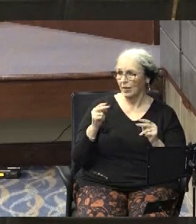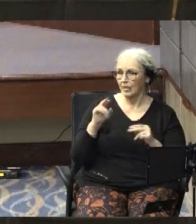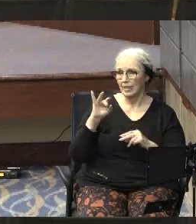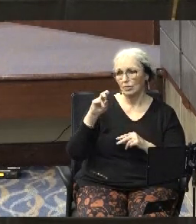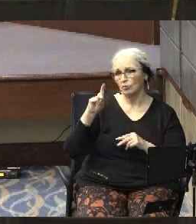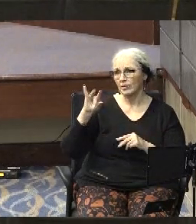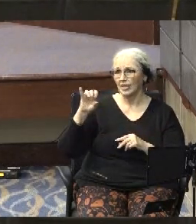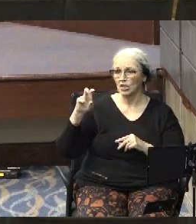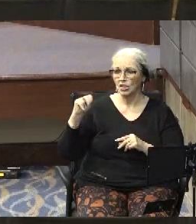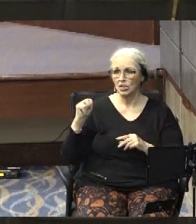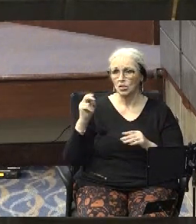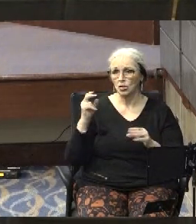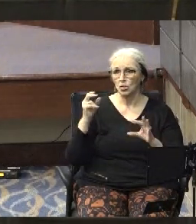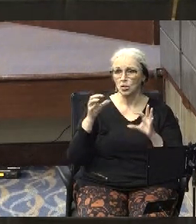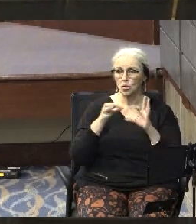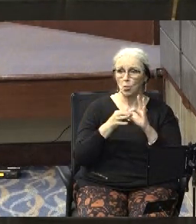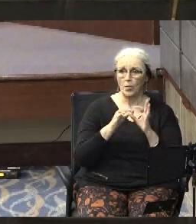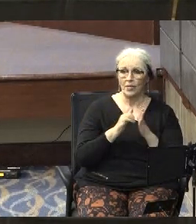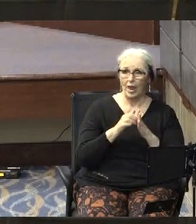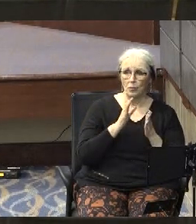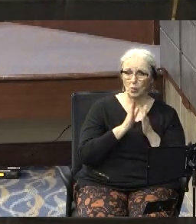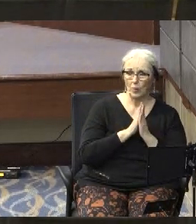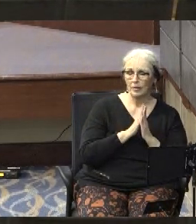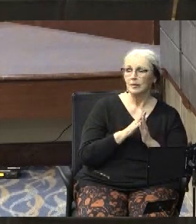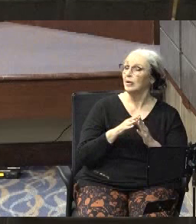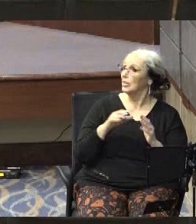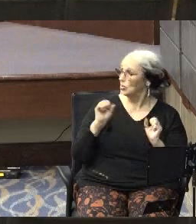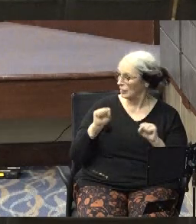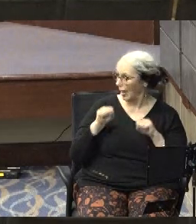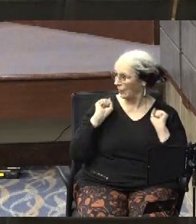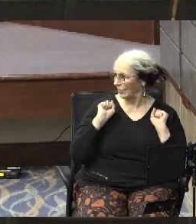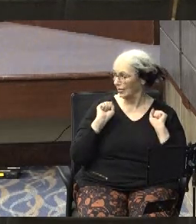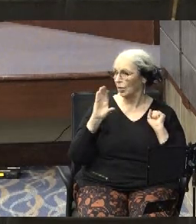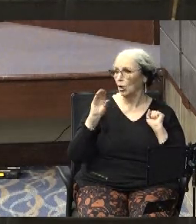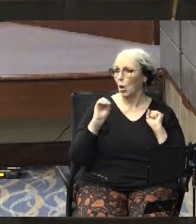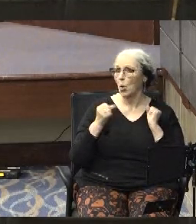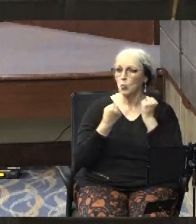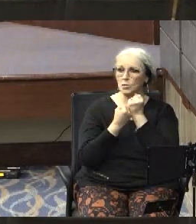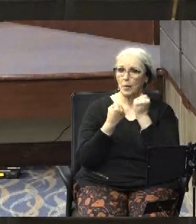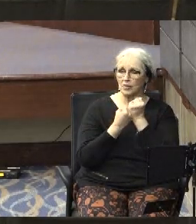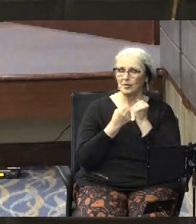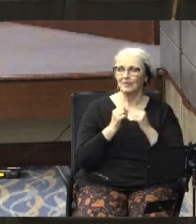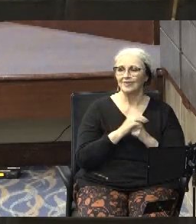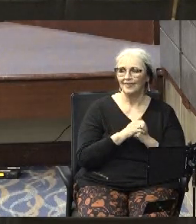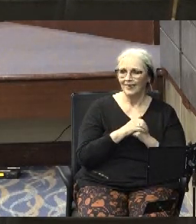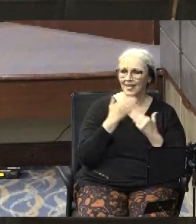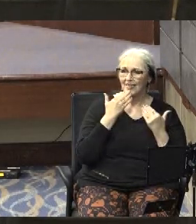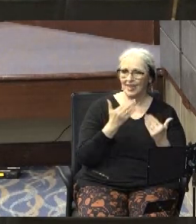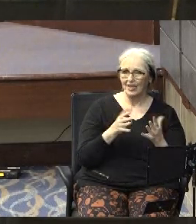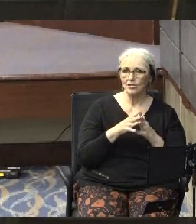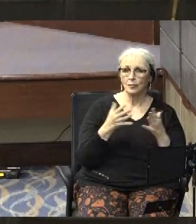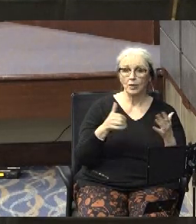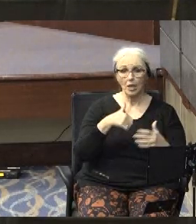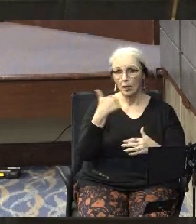join this agenda request? You may. Okay. Can I co-sponsor? Yes. All right. Thank